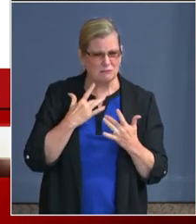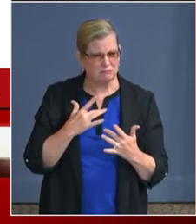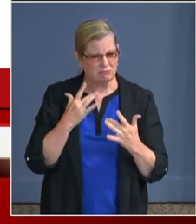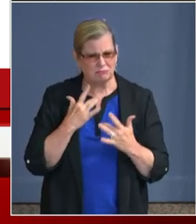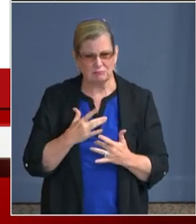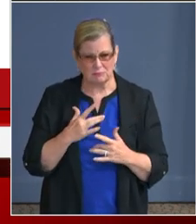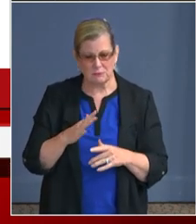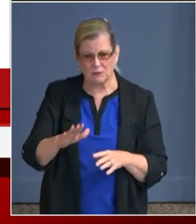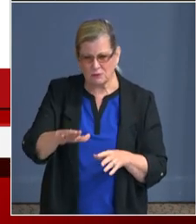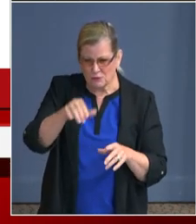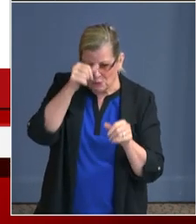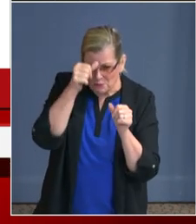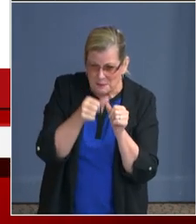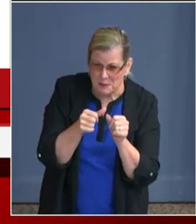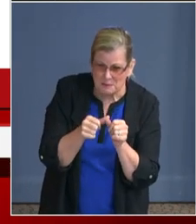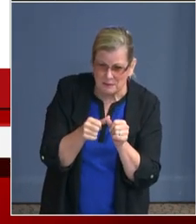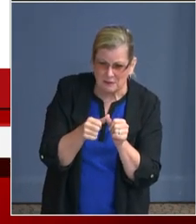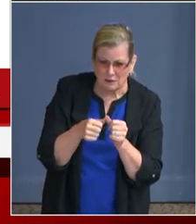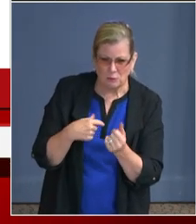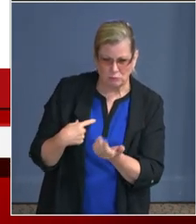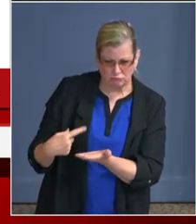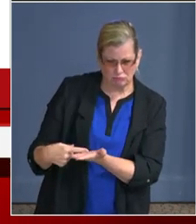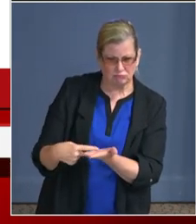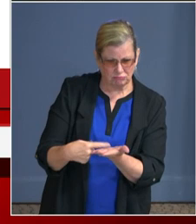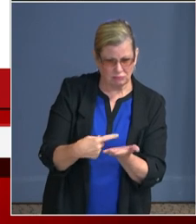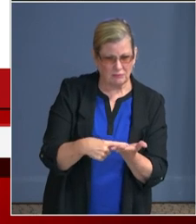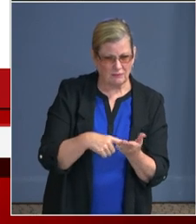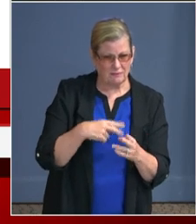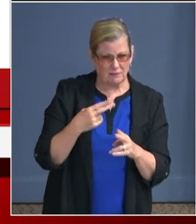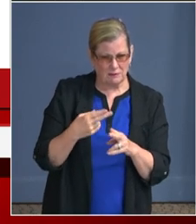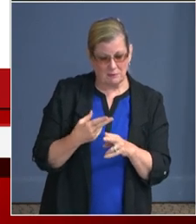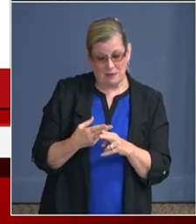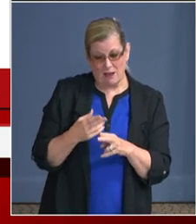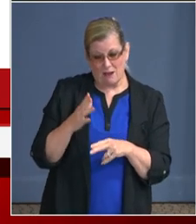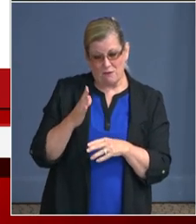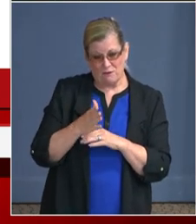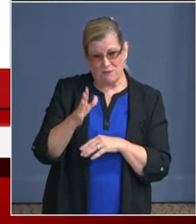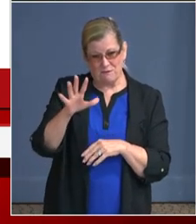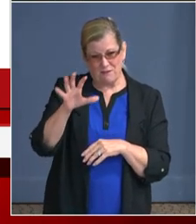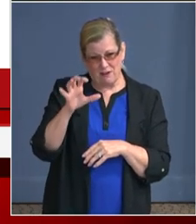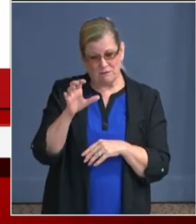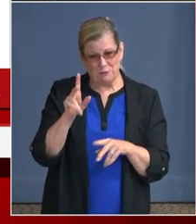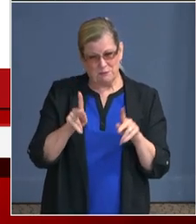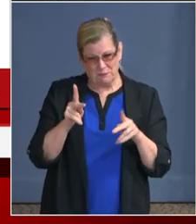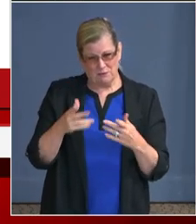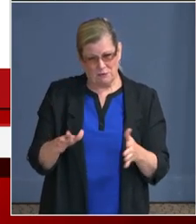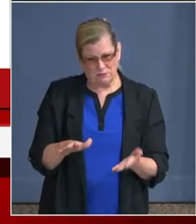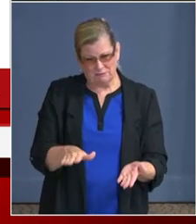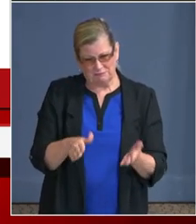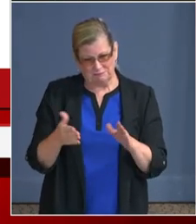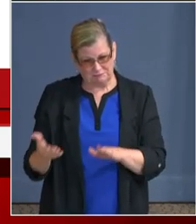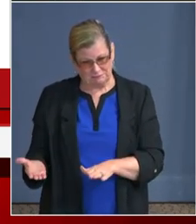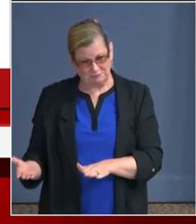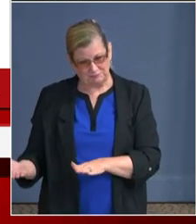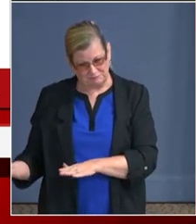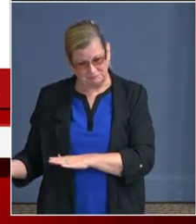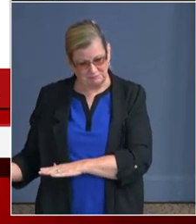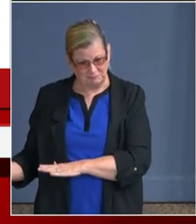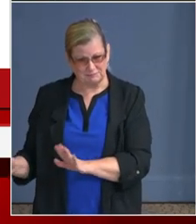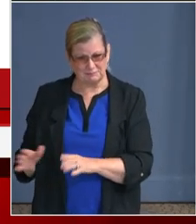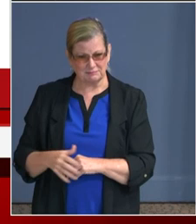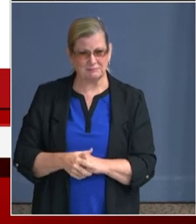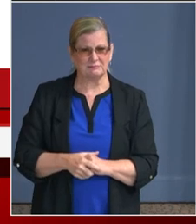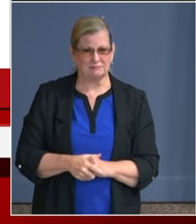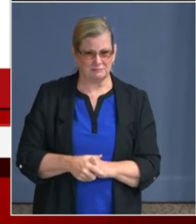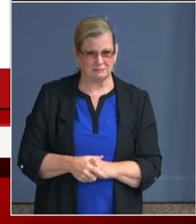remember that when we talk about over 500 people losing their lives to COVID in DC.